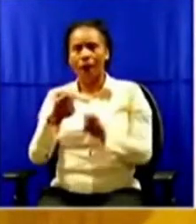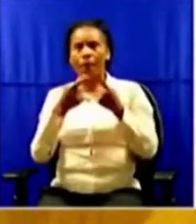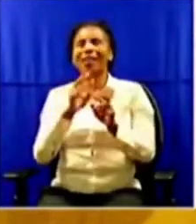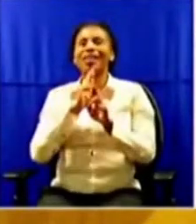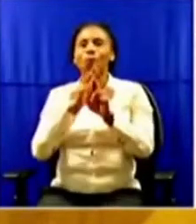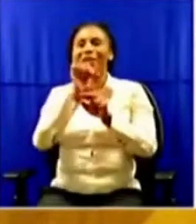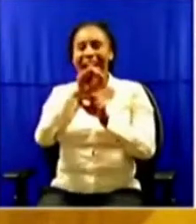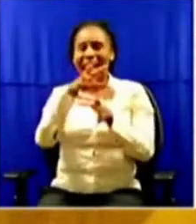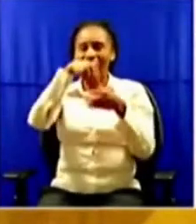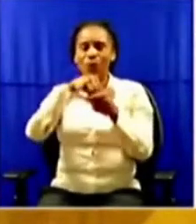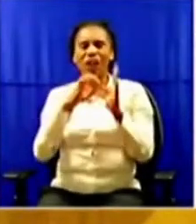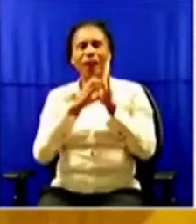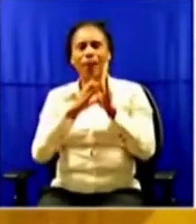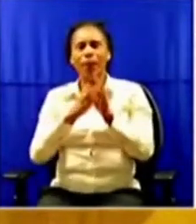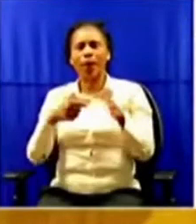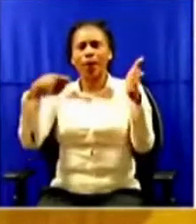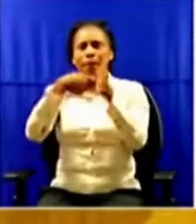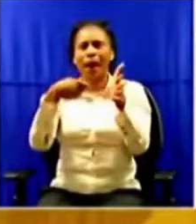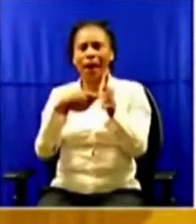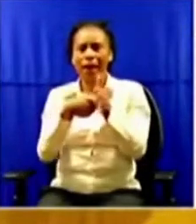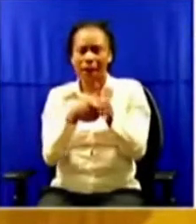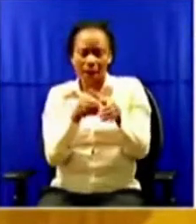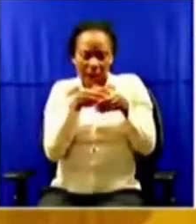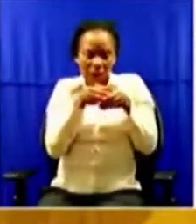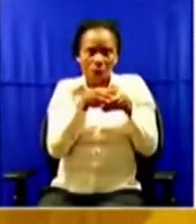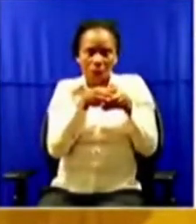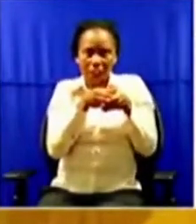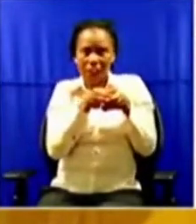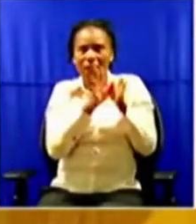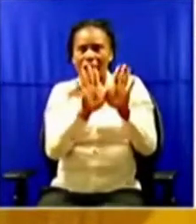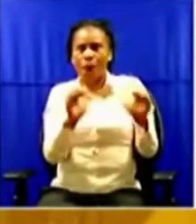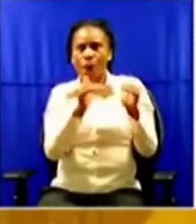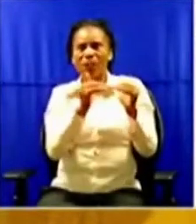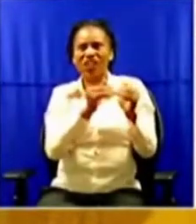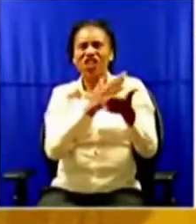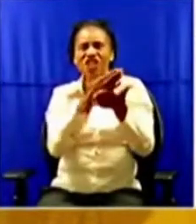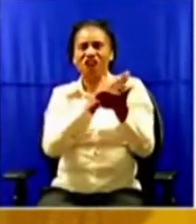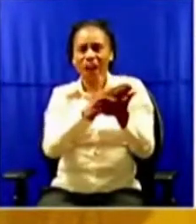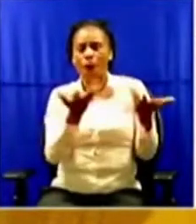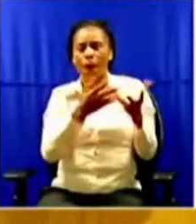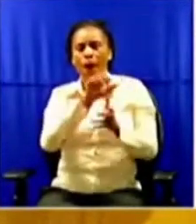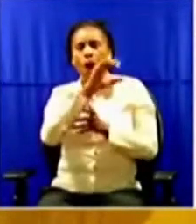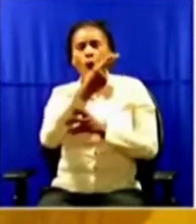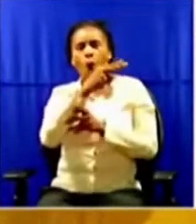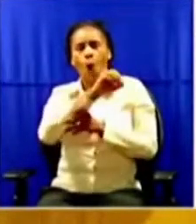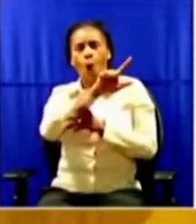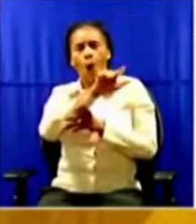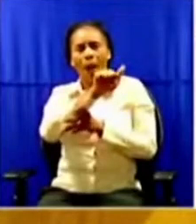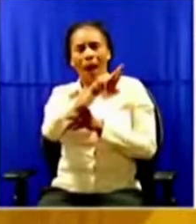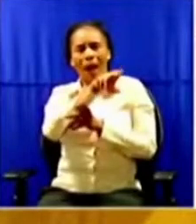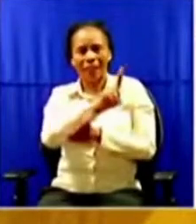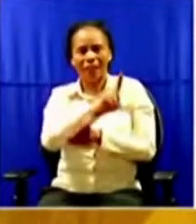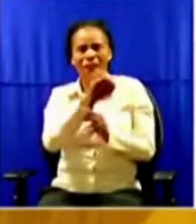for example, the purchase of a minority equity share in Hollard Insurance for 5 billion rand. That is not foreign